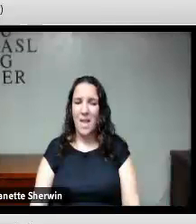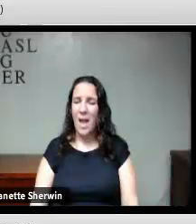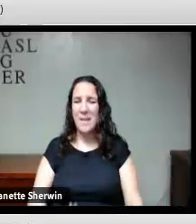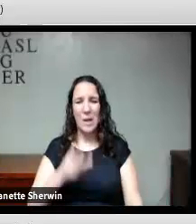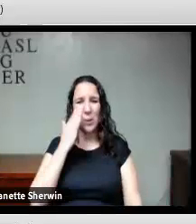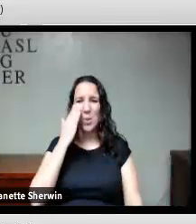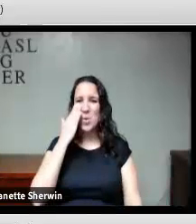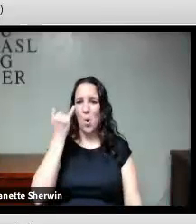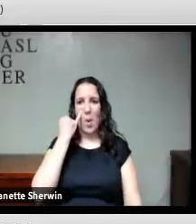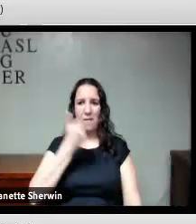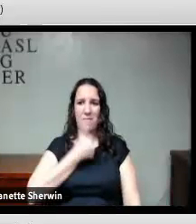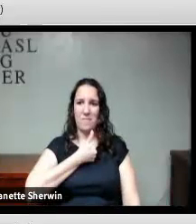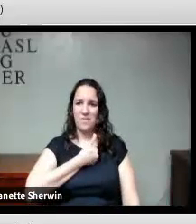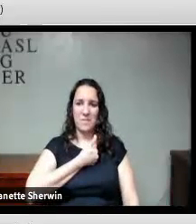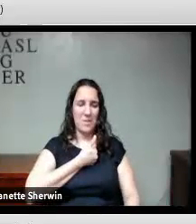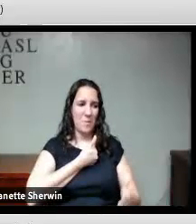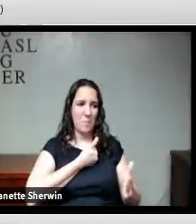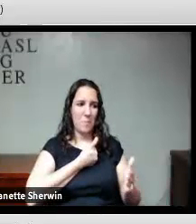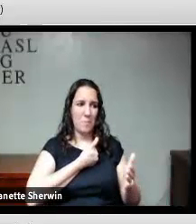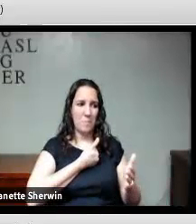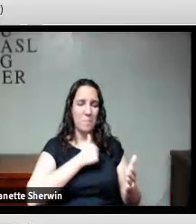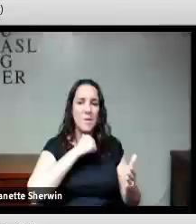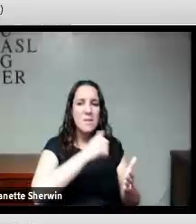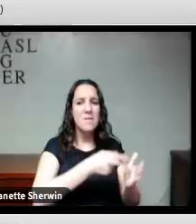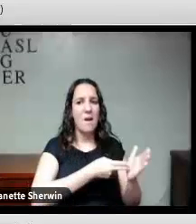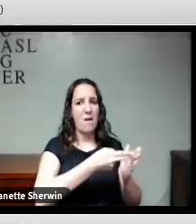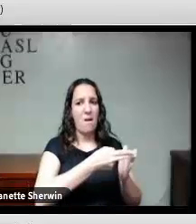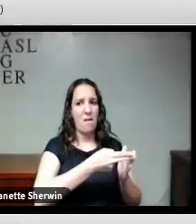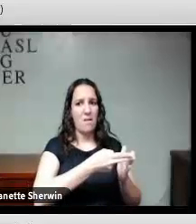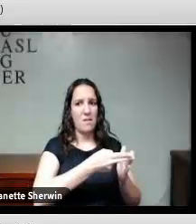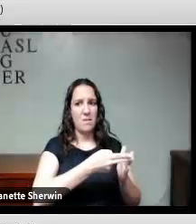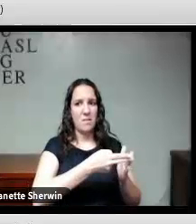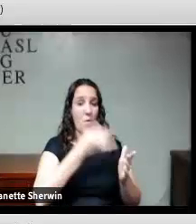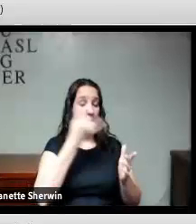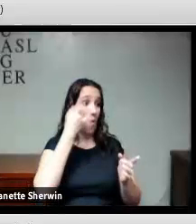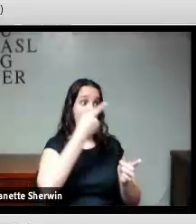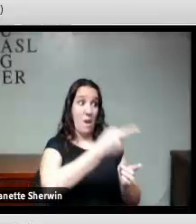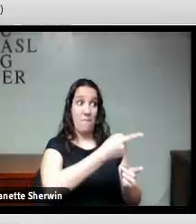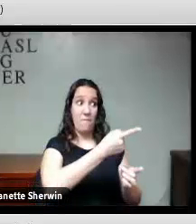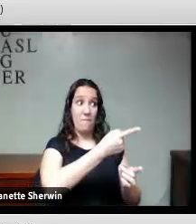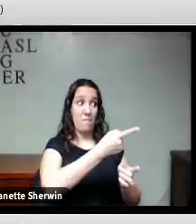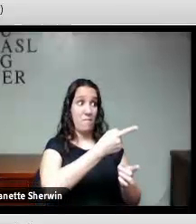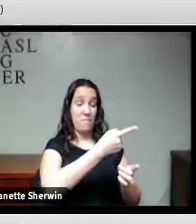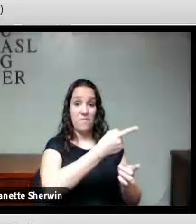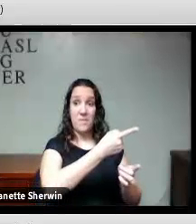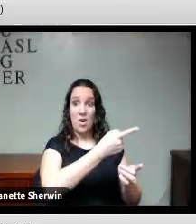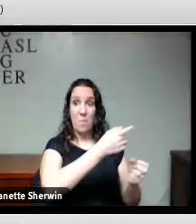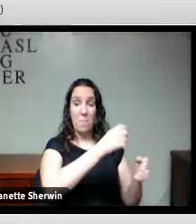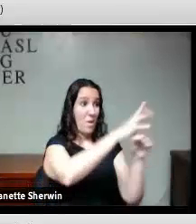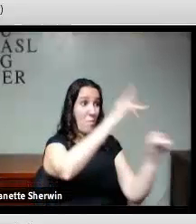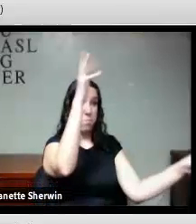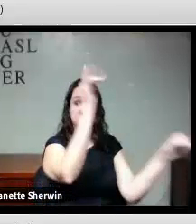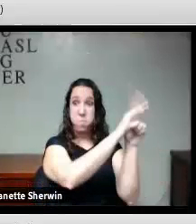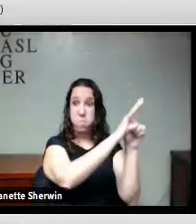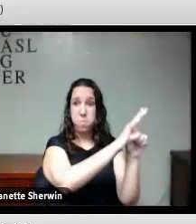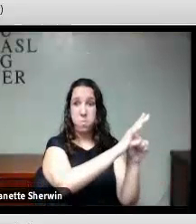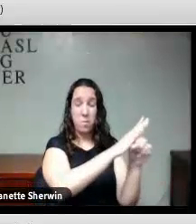or not. We can't fake it. But I think also when they're truly out of control. Saying thank you to somebody who's truly out of